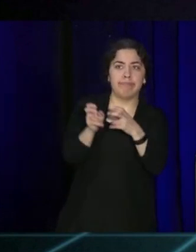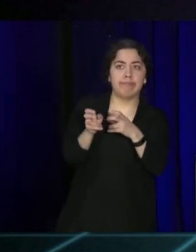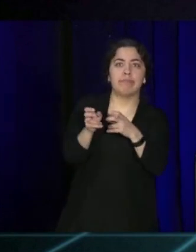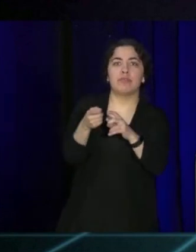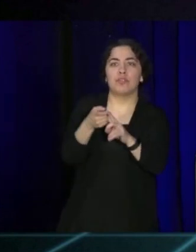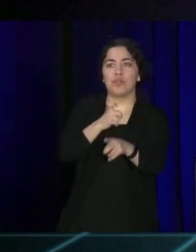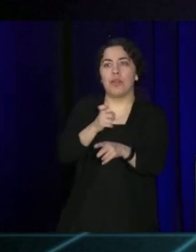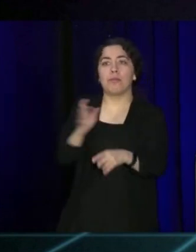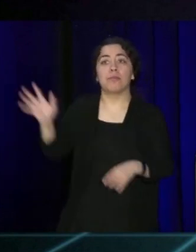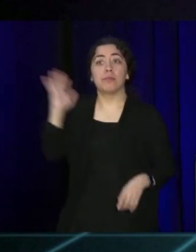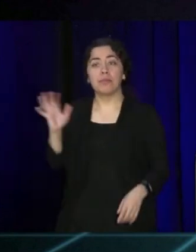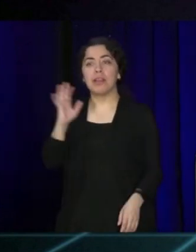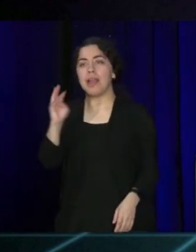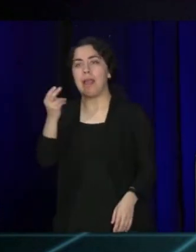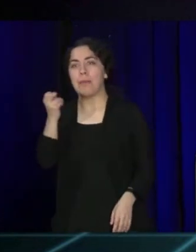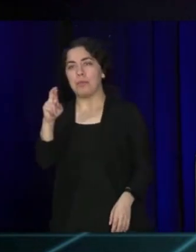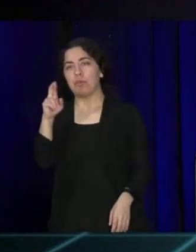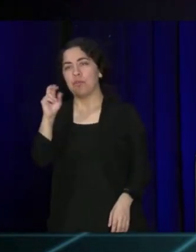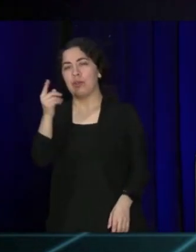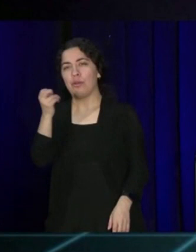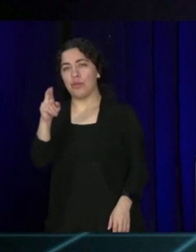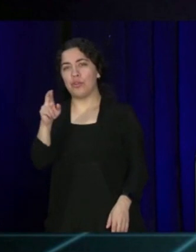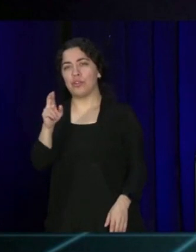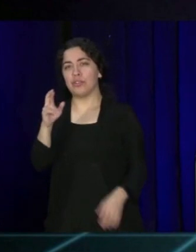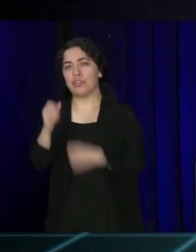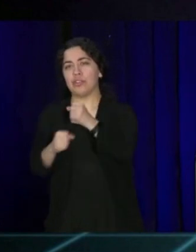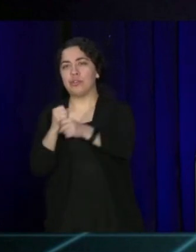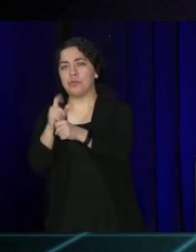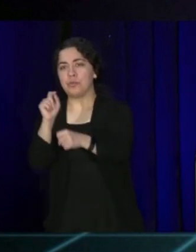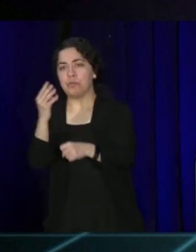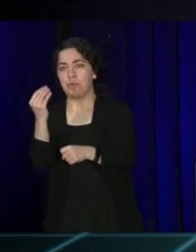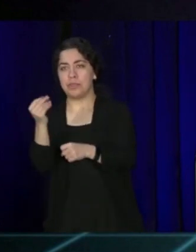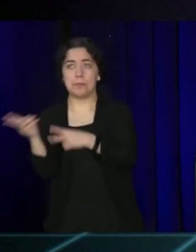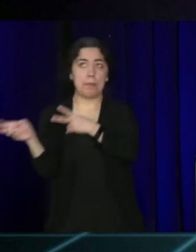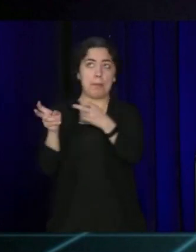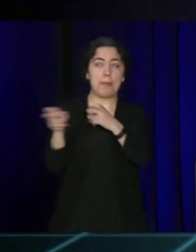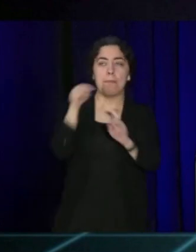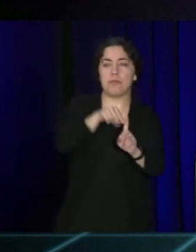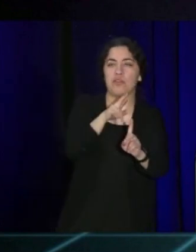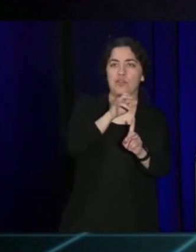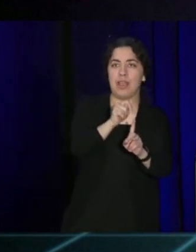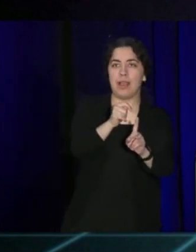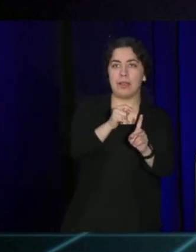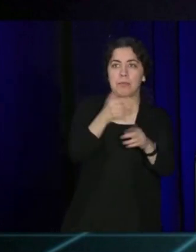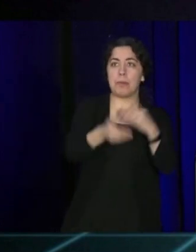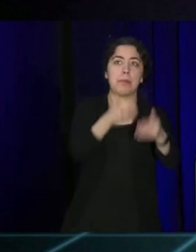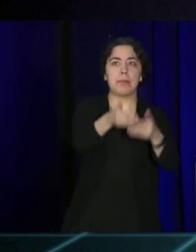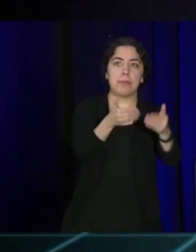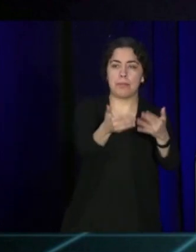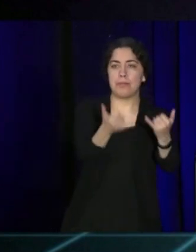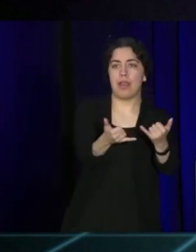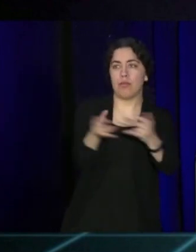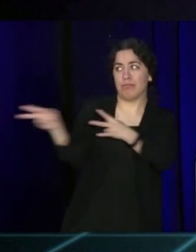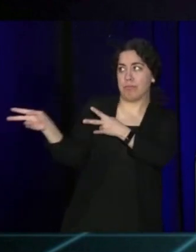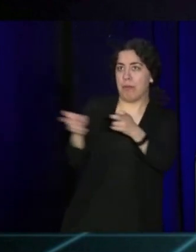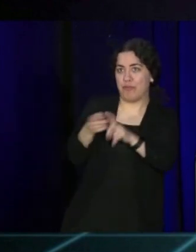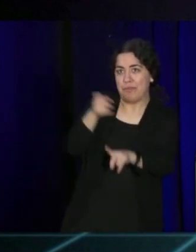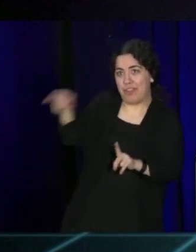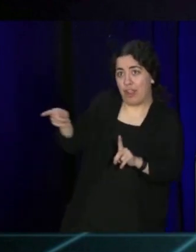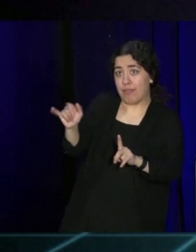the Ember router was doing back in 2014. So that's massive. And